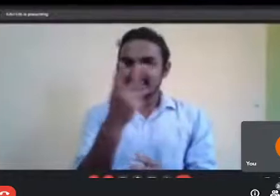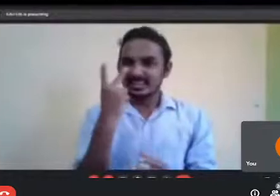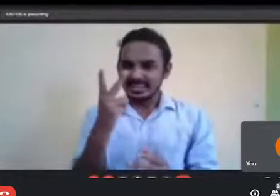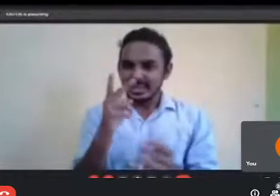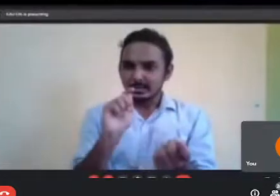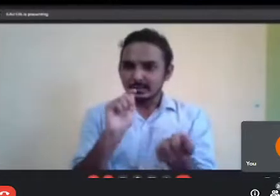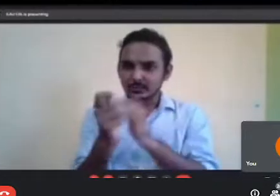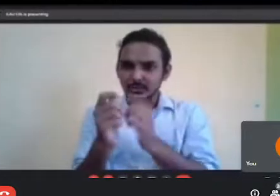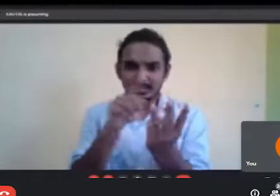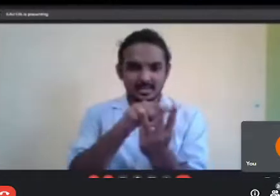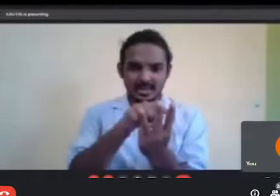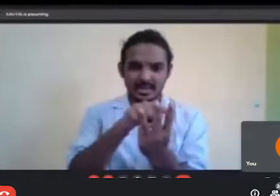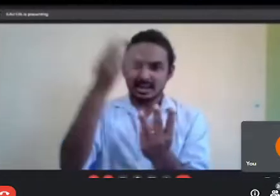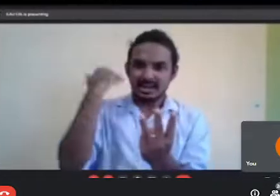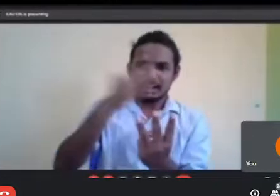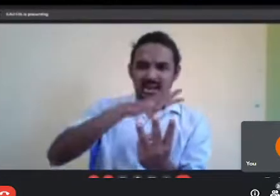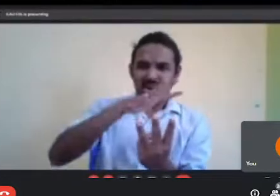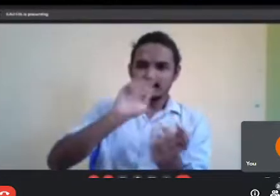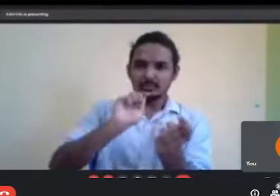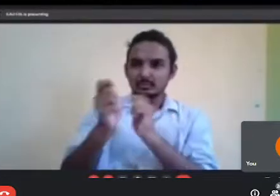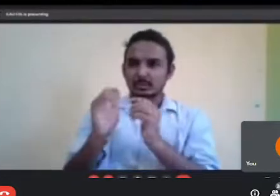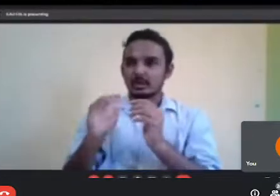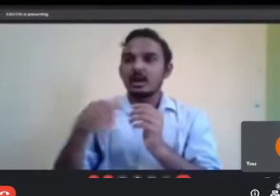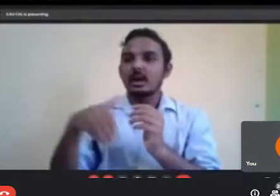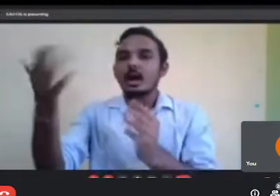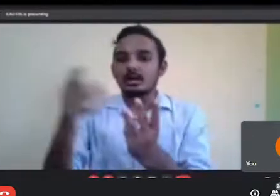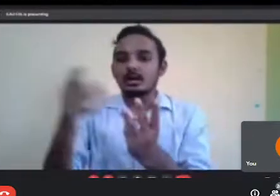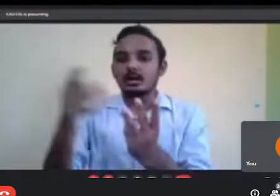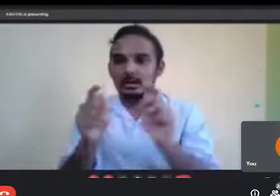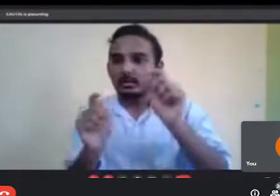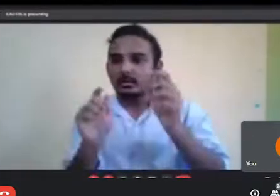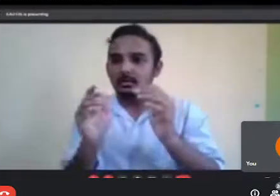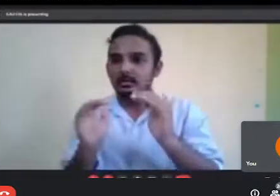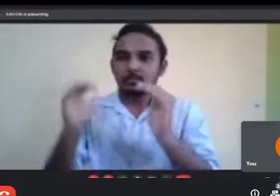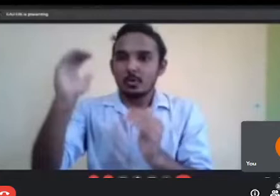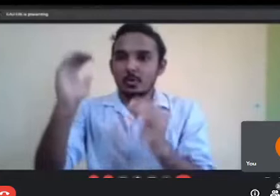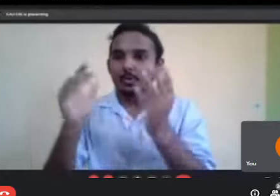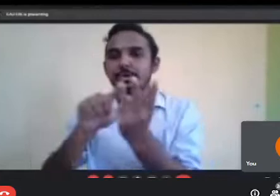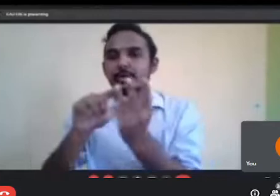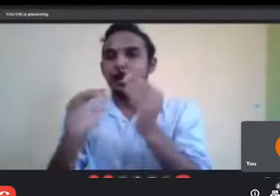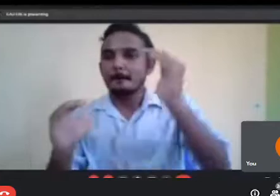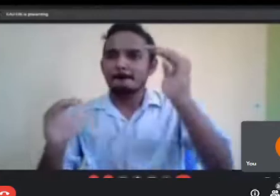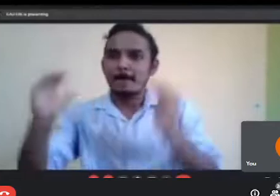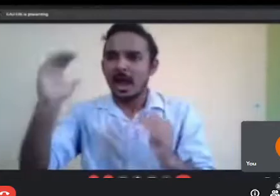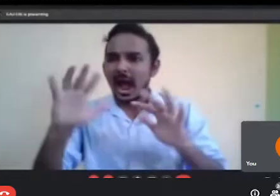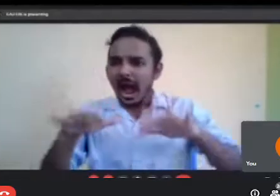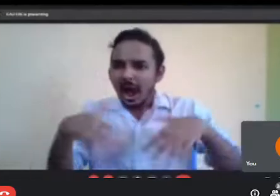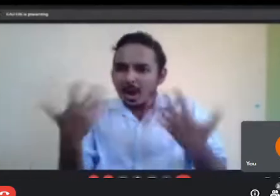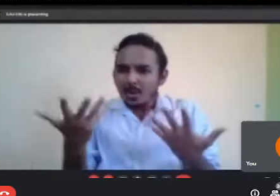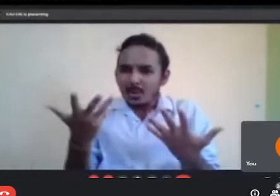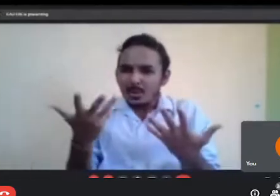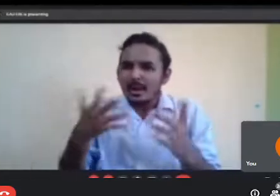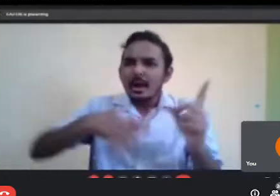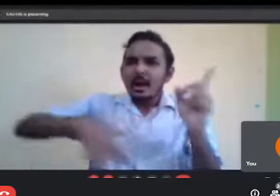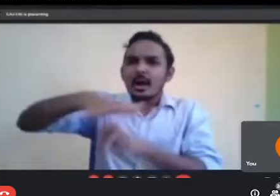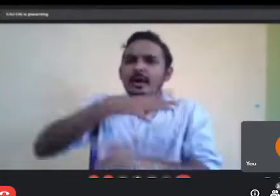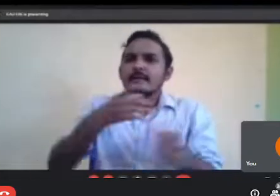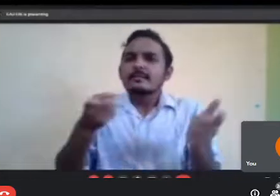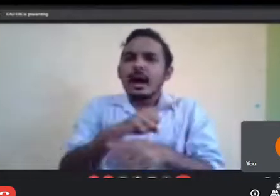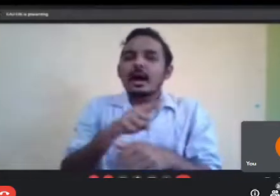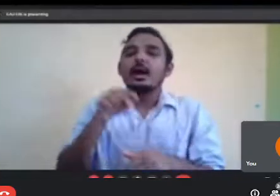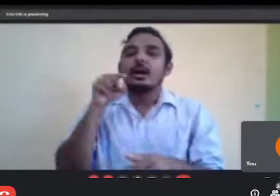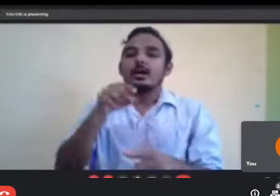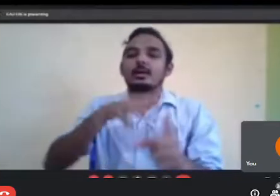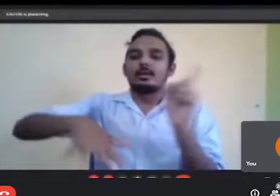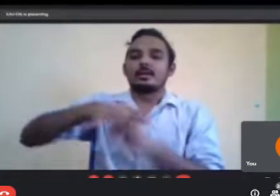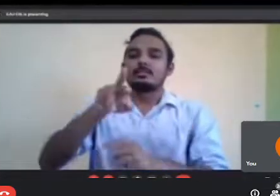So the conclusion is that the involvement and achievement, how are we getting the increase